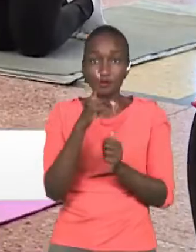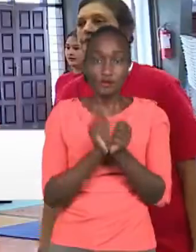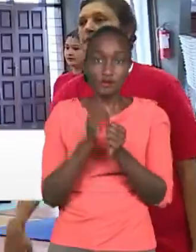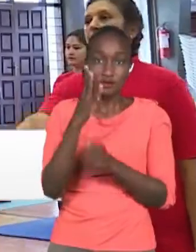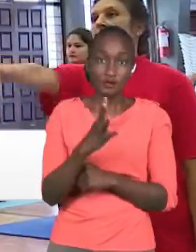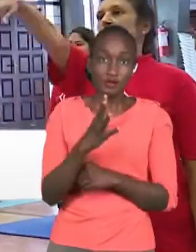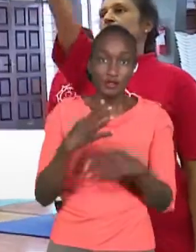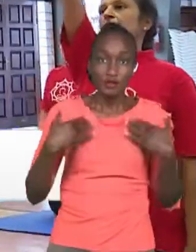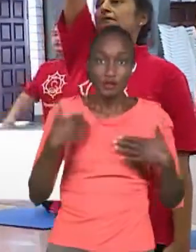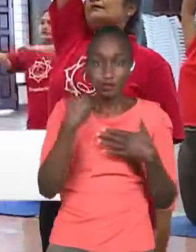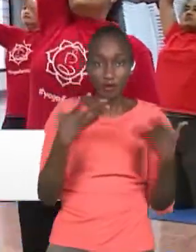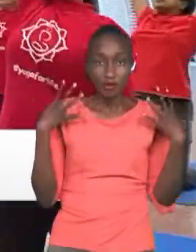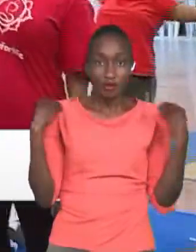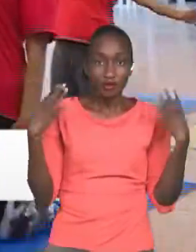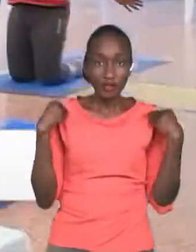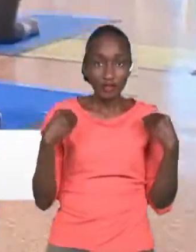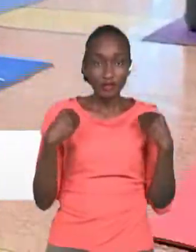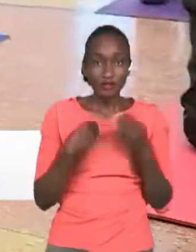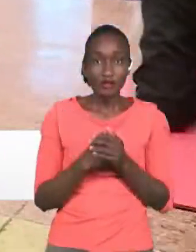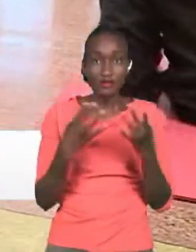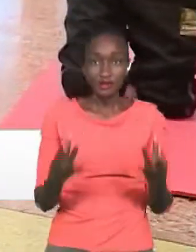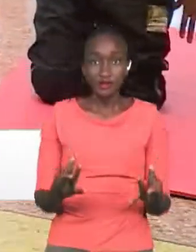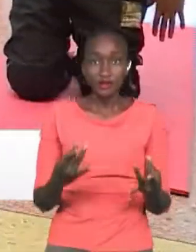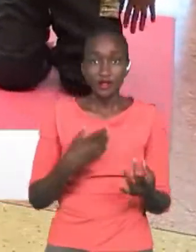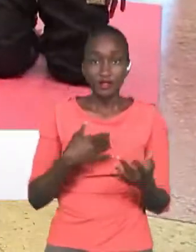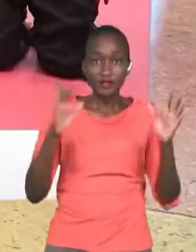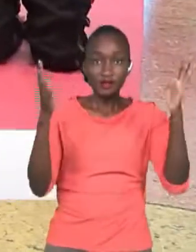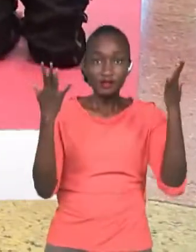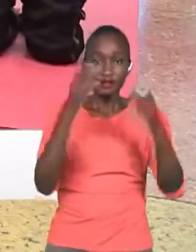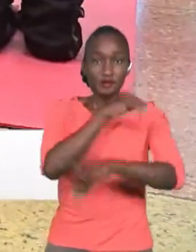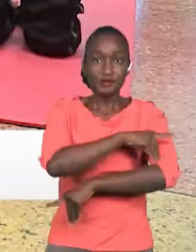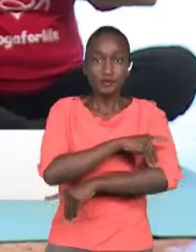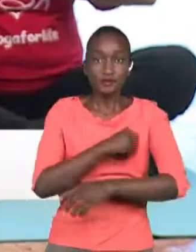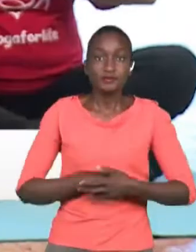2014, people who practice the craft have since celebrated the day.